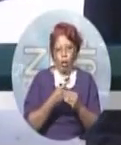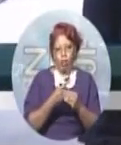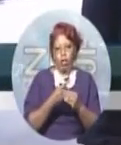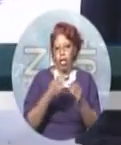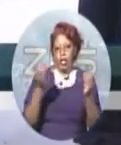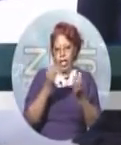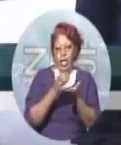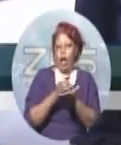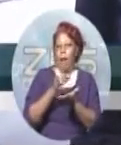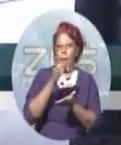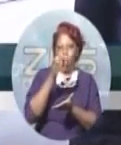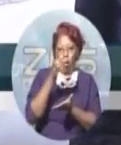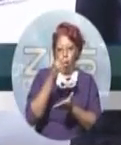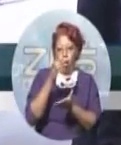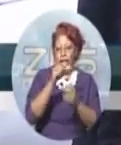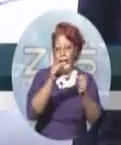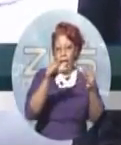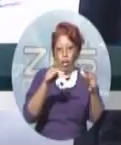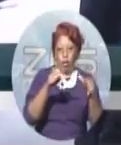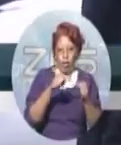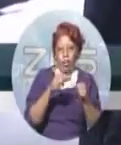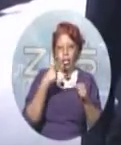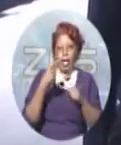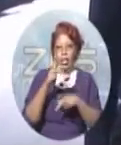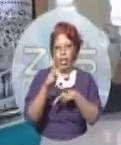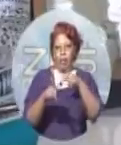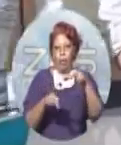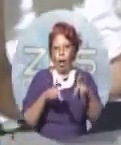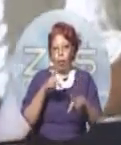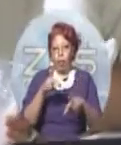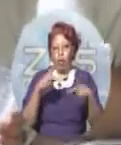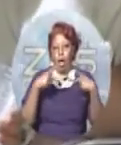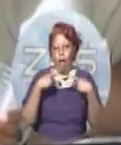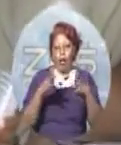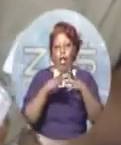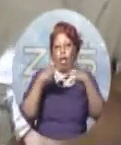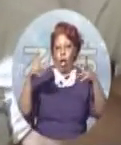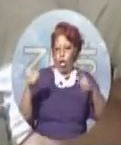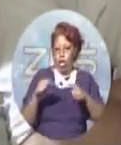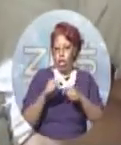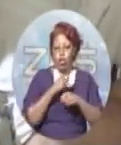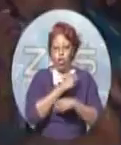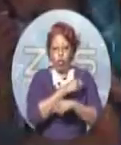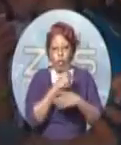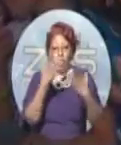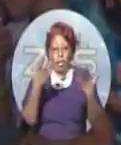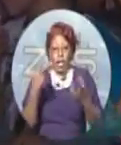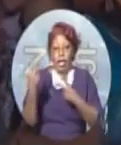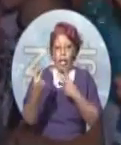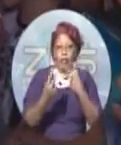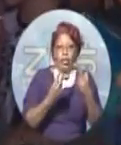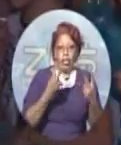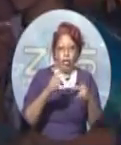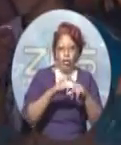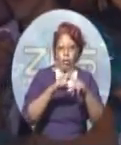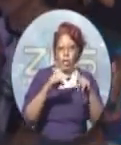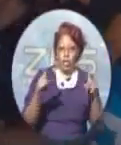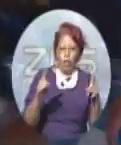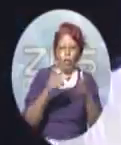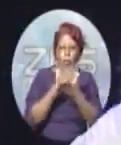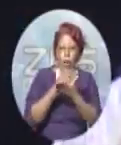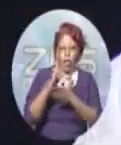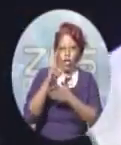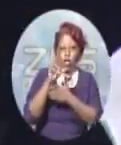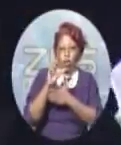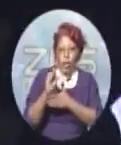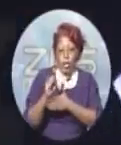no-bottle zone. And I just say to the members of the public, we have a lot of tourists out here, they are visiting here from various parts of the United States